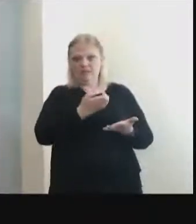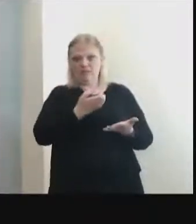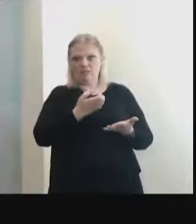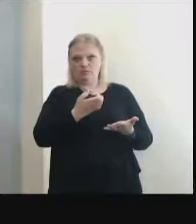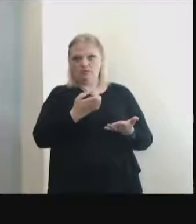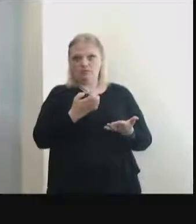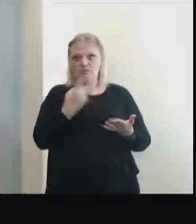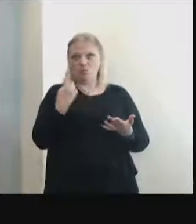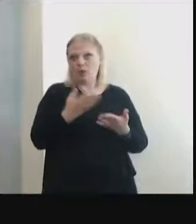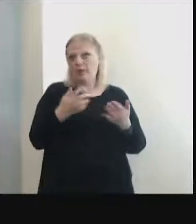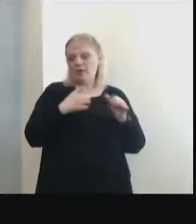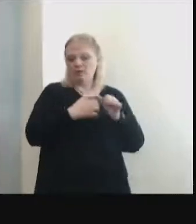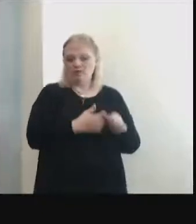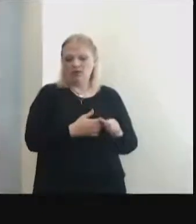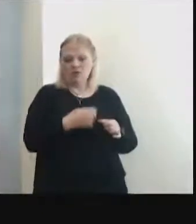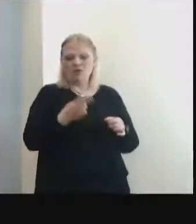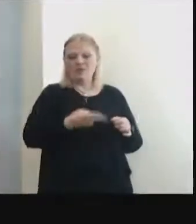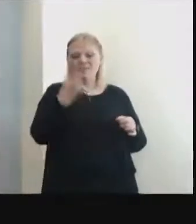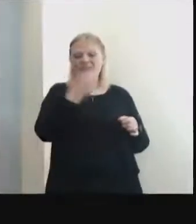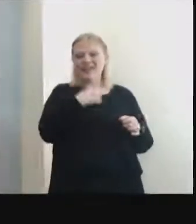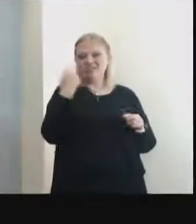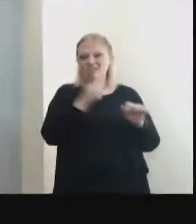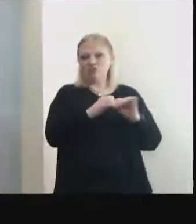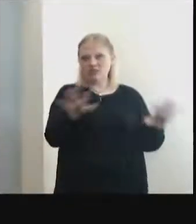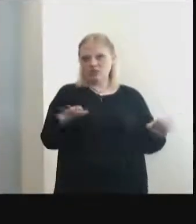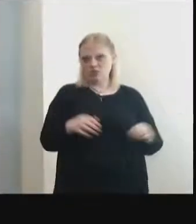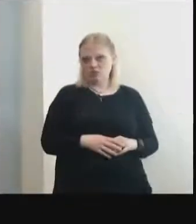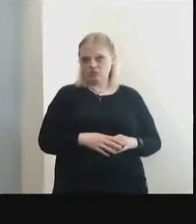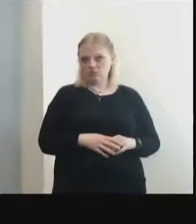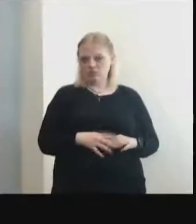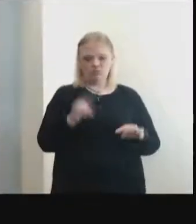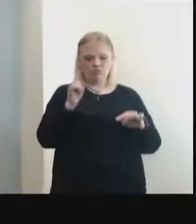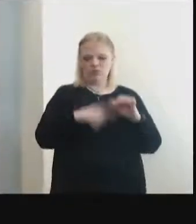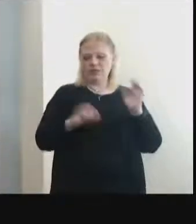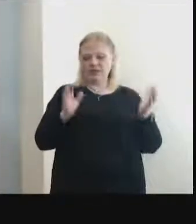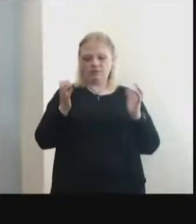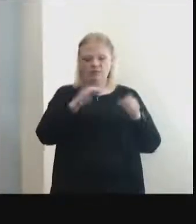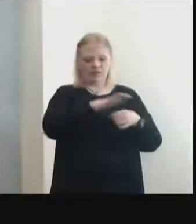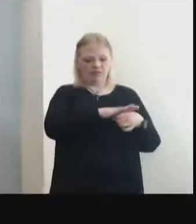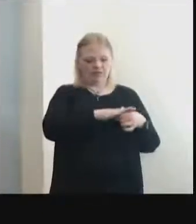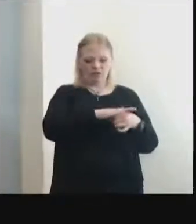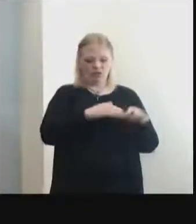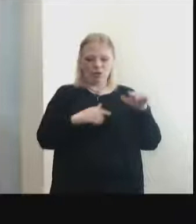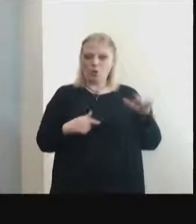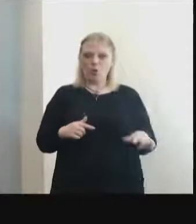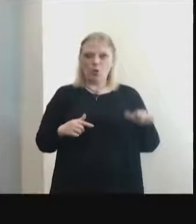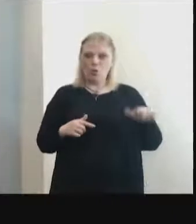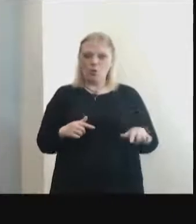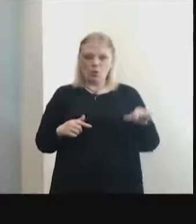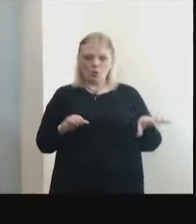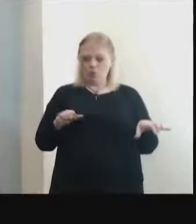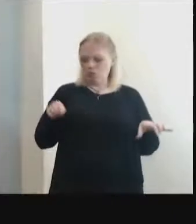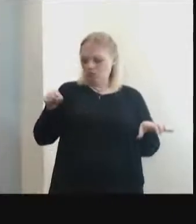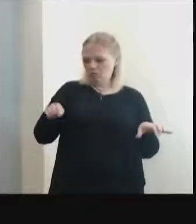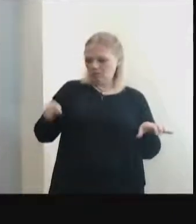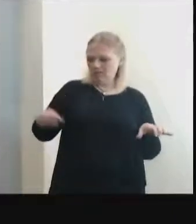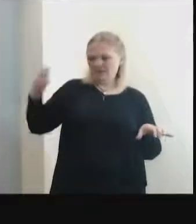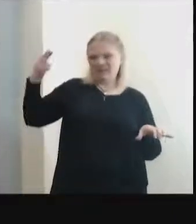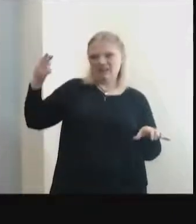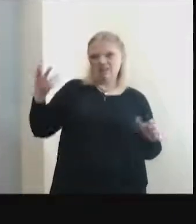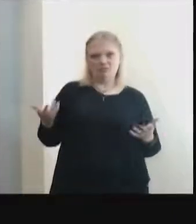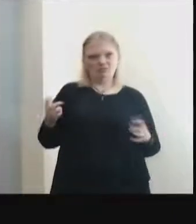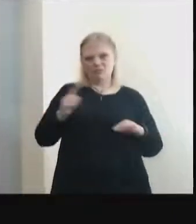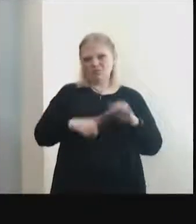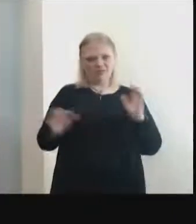we go by is their high risk of transmission. And you cannot compare an area that is having a low risk of transmission with an area like ours that's a high